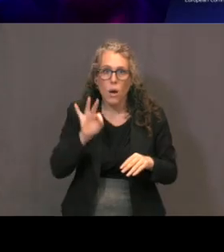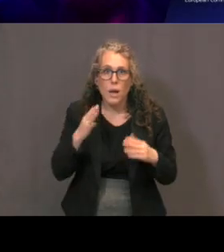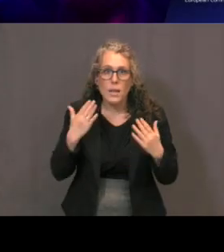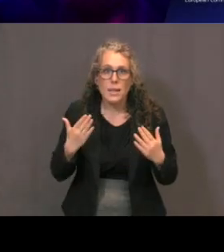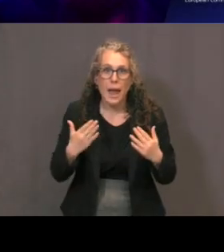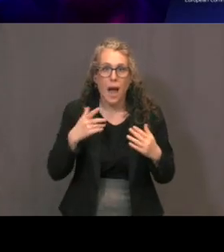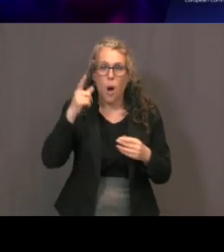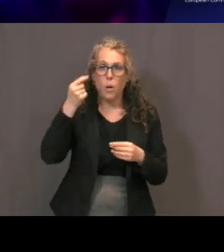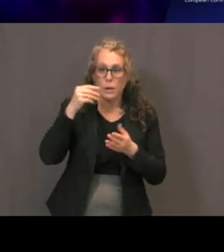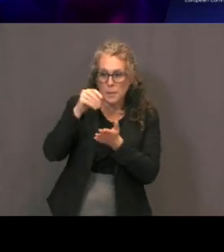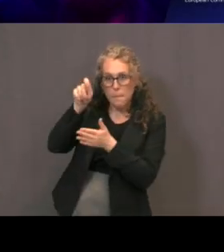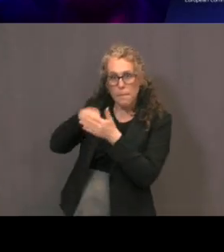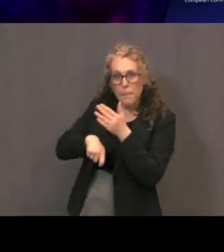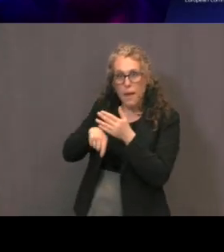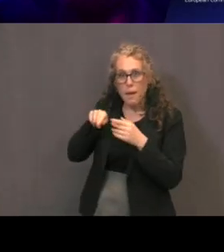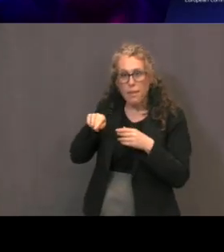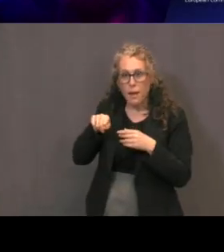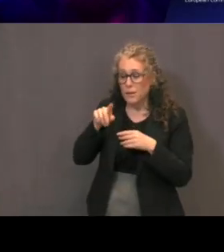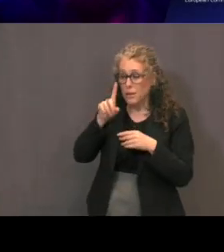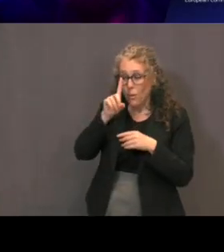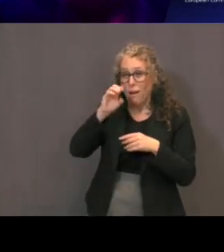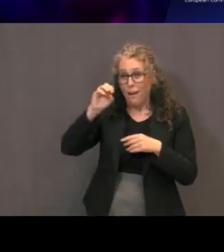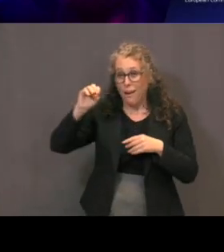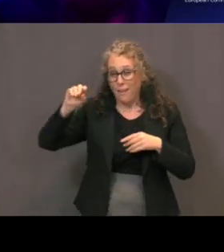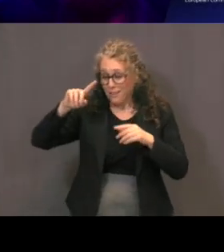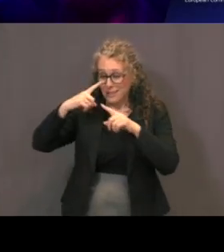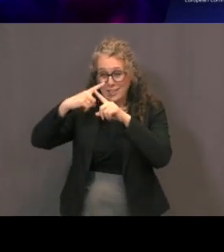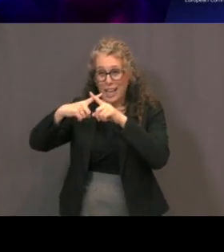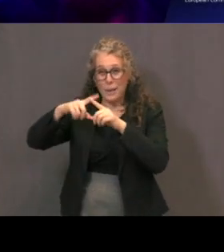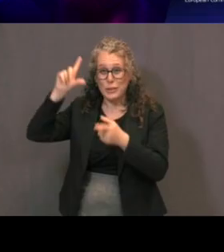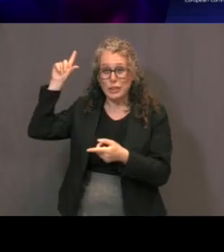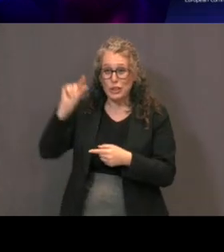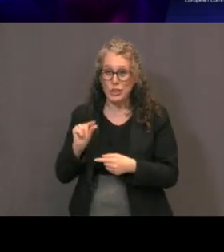times cheaper than in 1991, and that was enough. Google